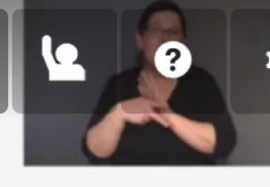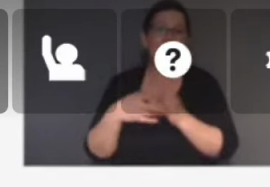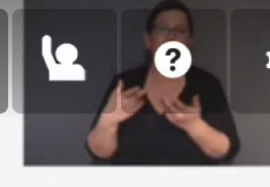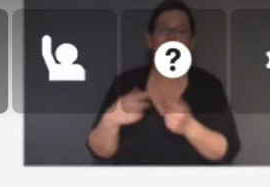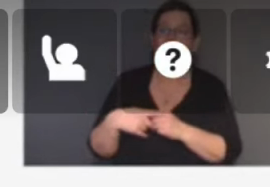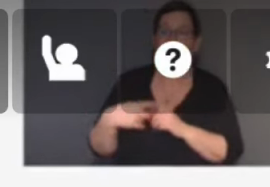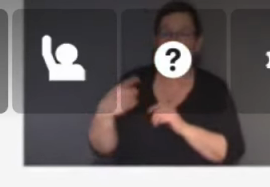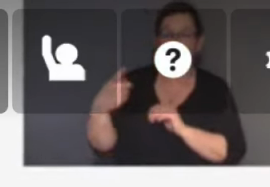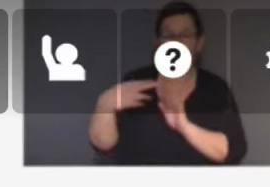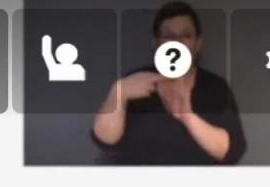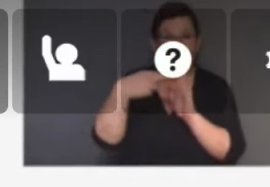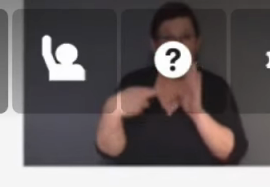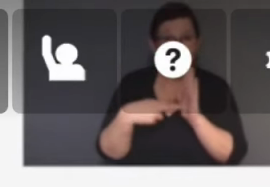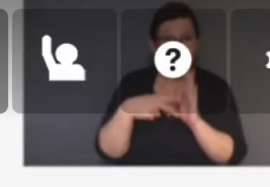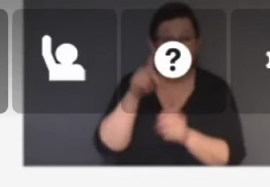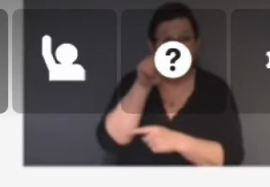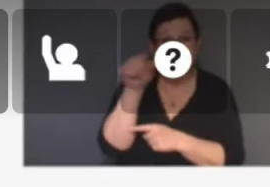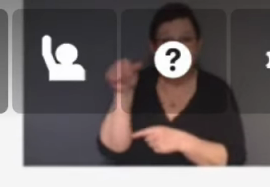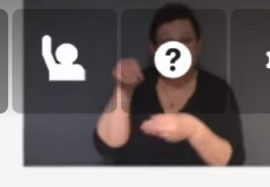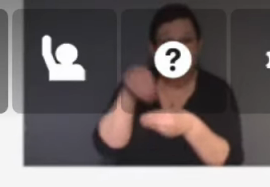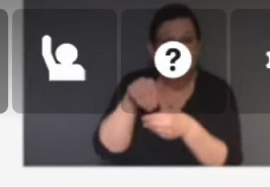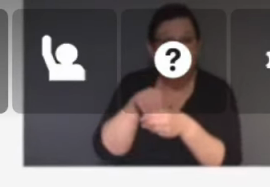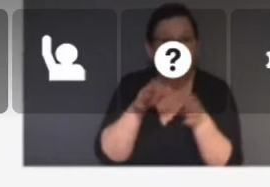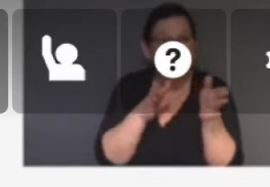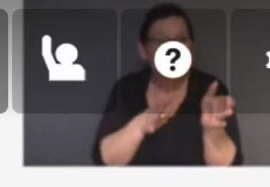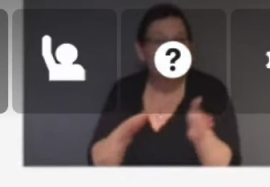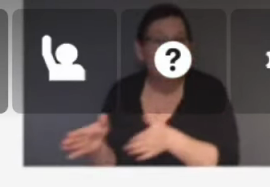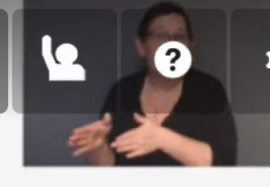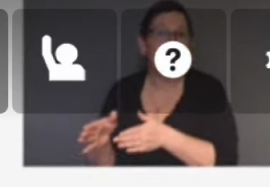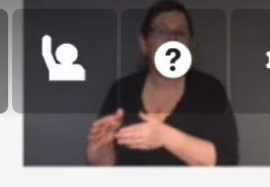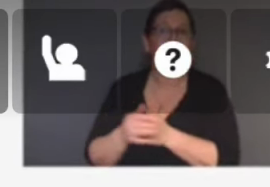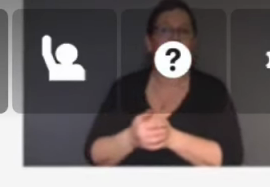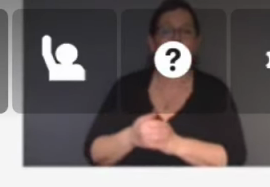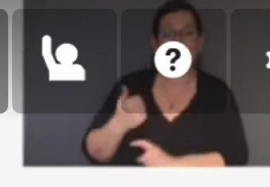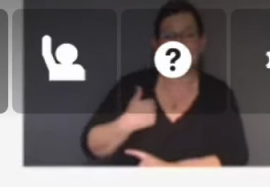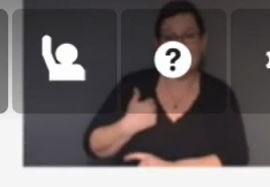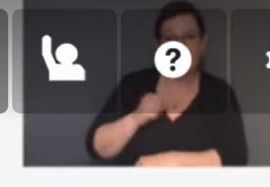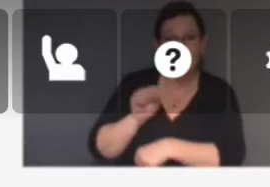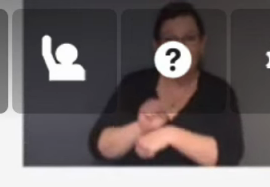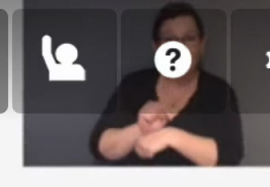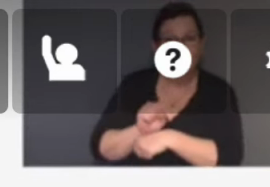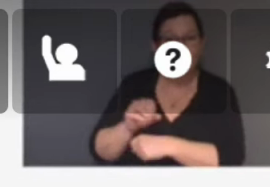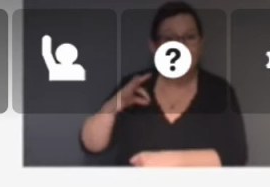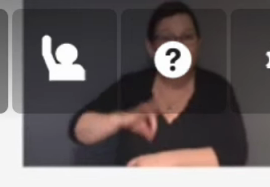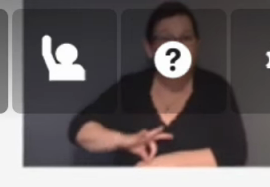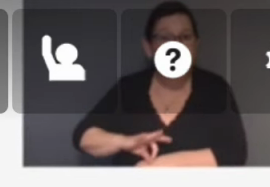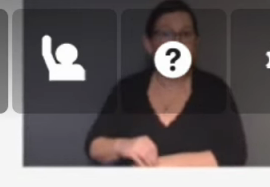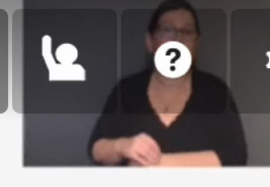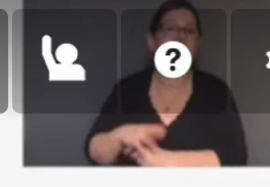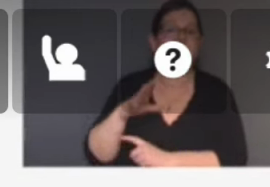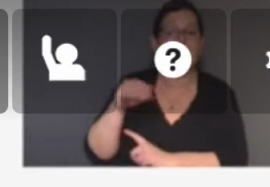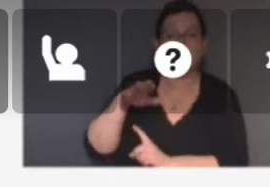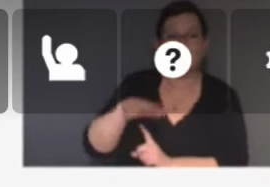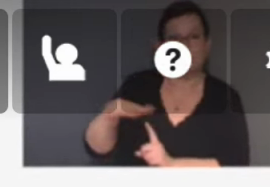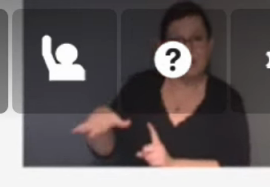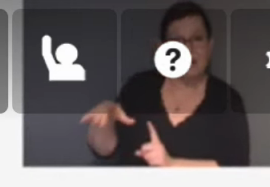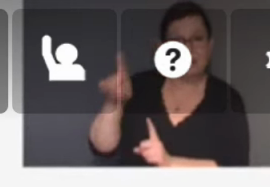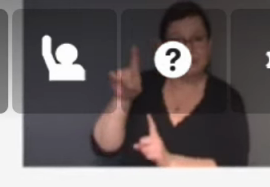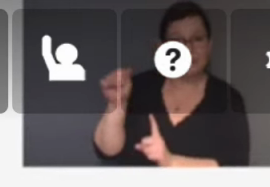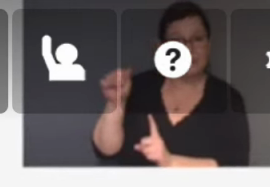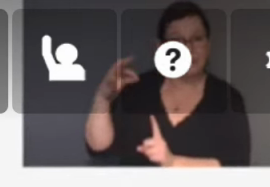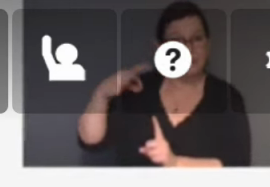Benefits. To learn more about the DTC, visit the web address on your screen.